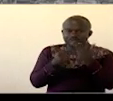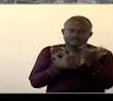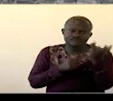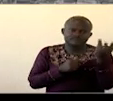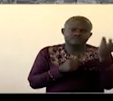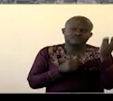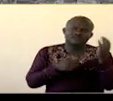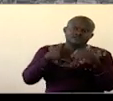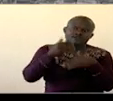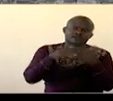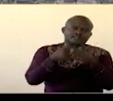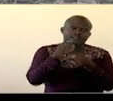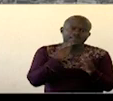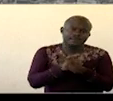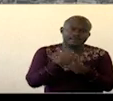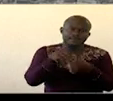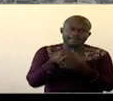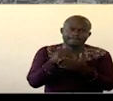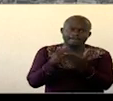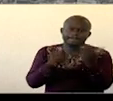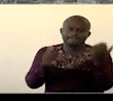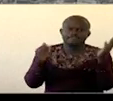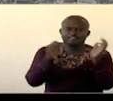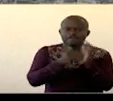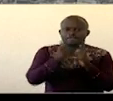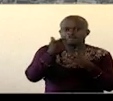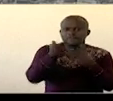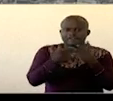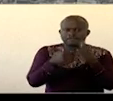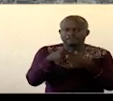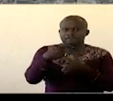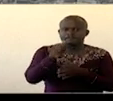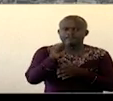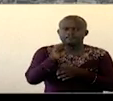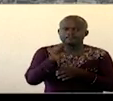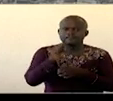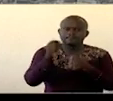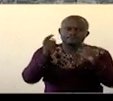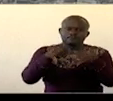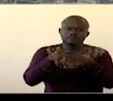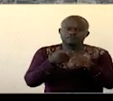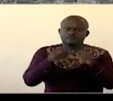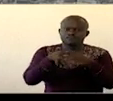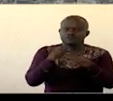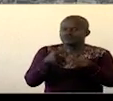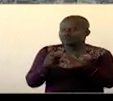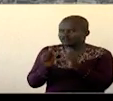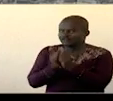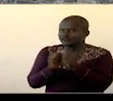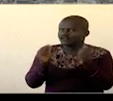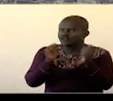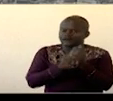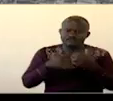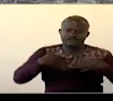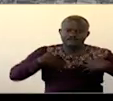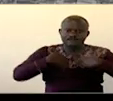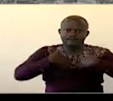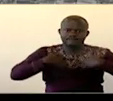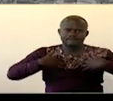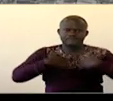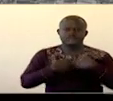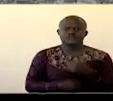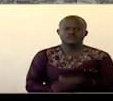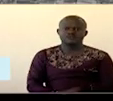gaseous composition of the atmosphere, and these gases come from different plants and animals.